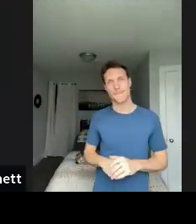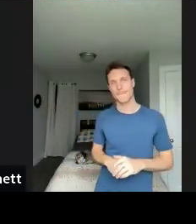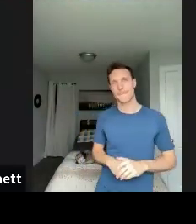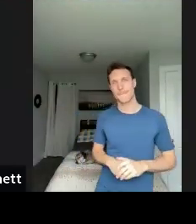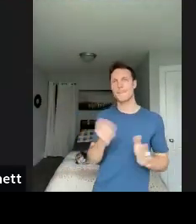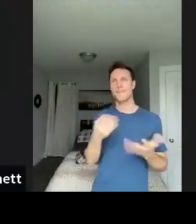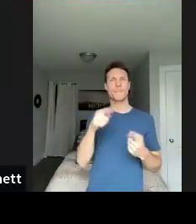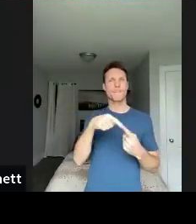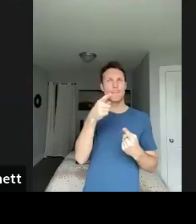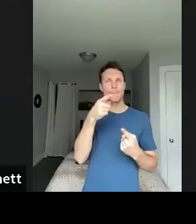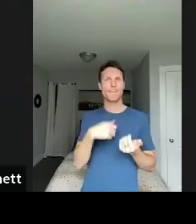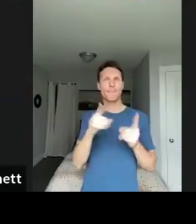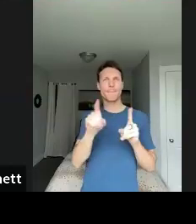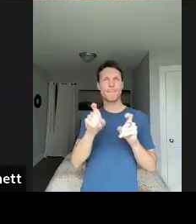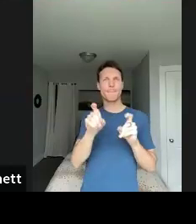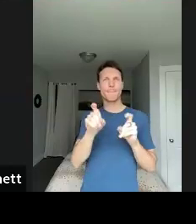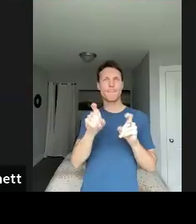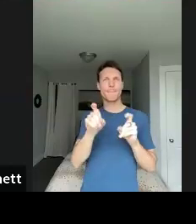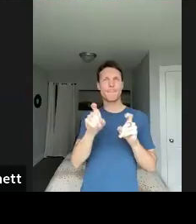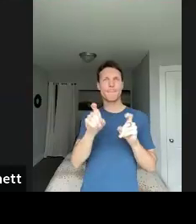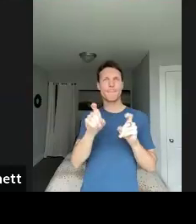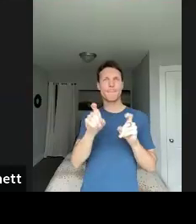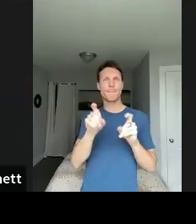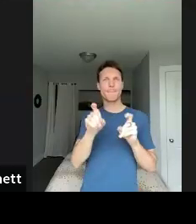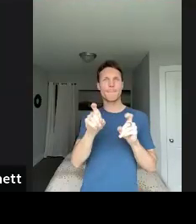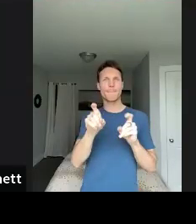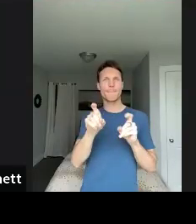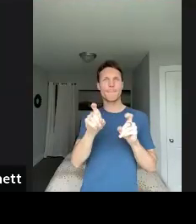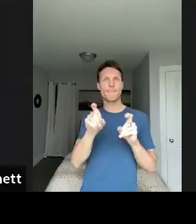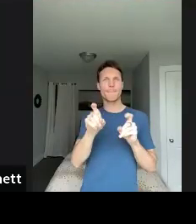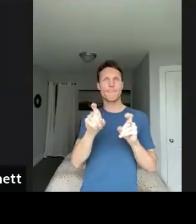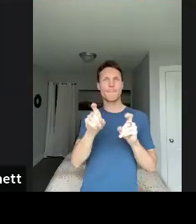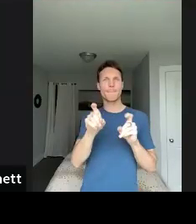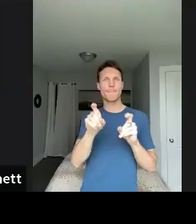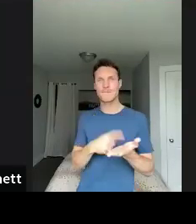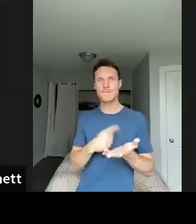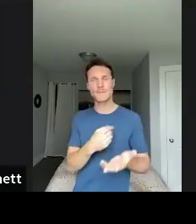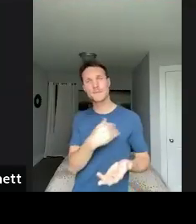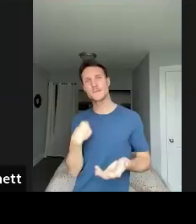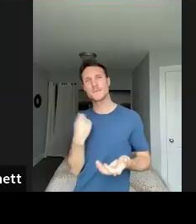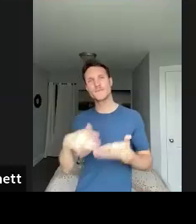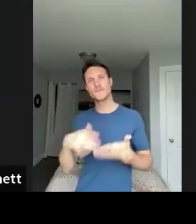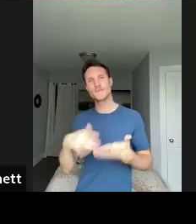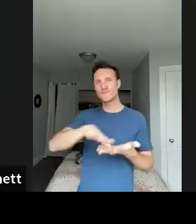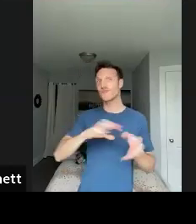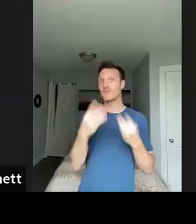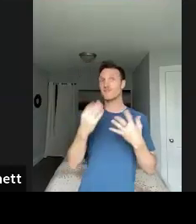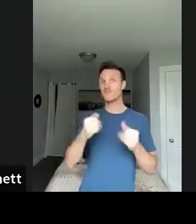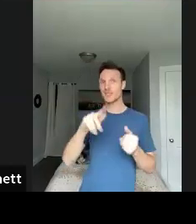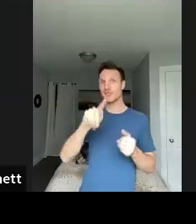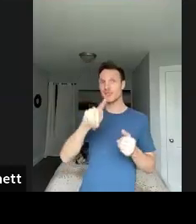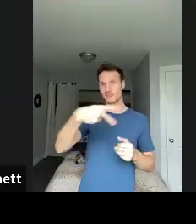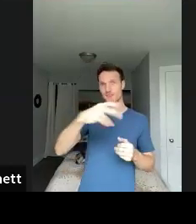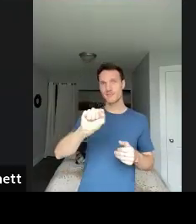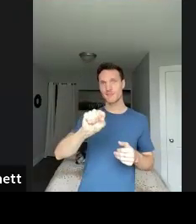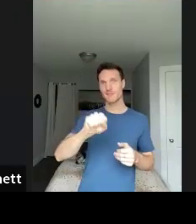about. So sometimes we cover a lot of topics very quickly. So if you can remind us what you're asking about, that'll help